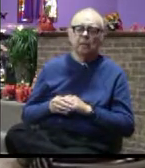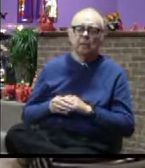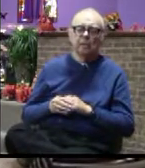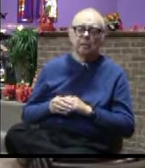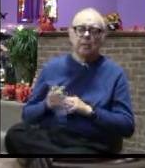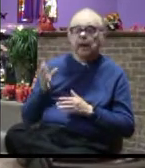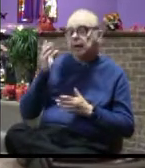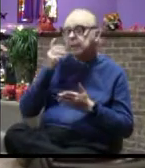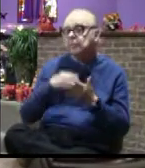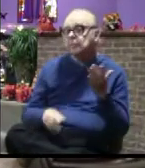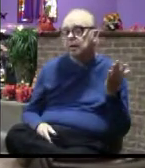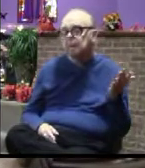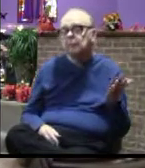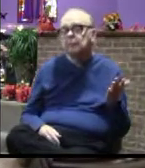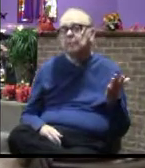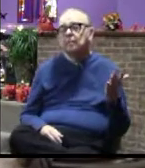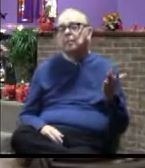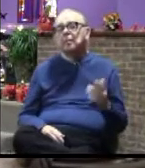and guess what